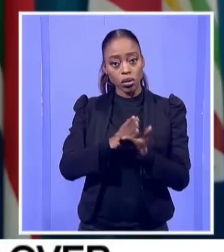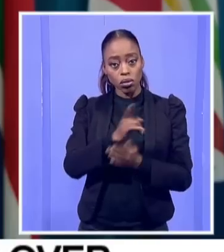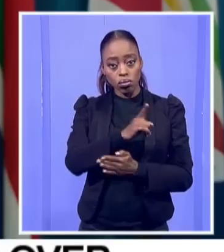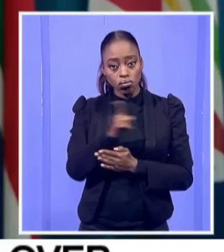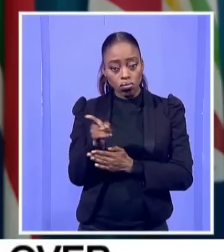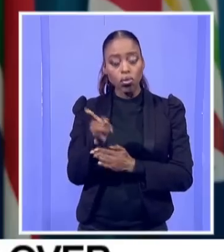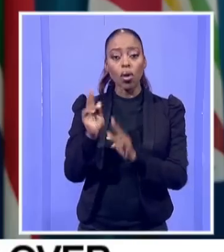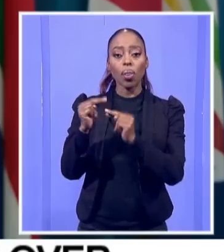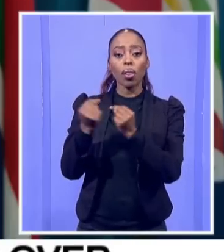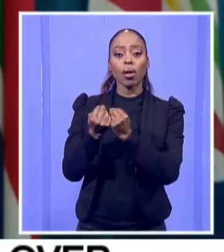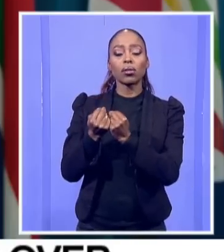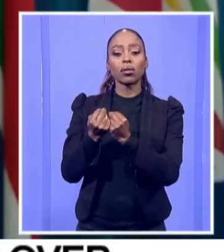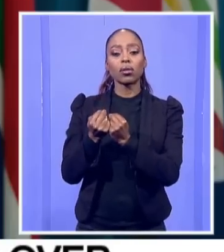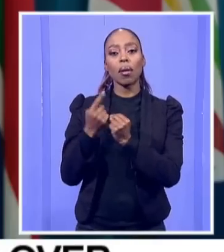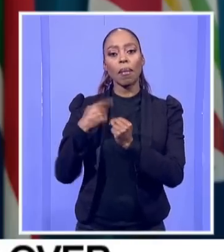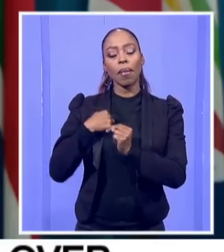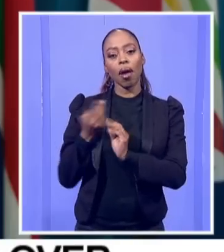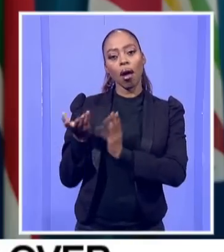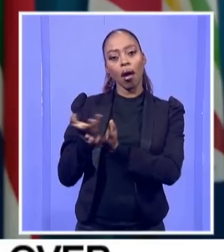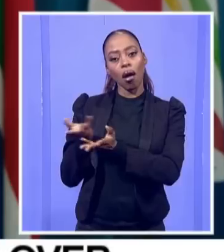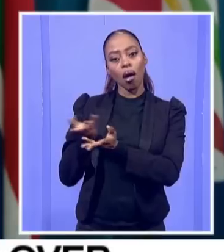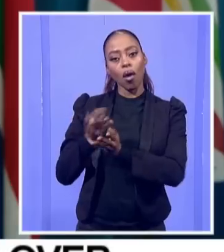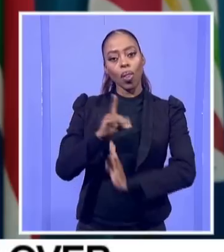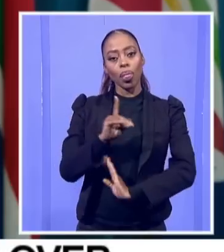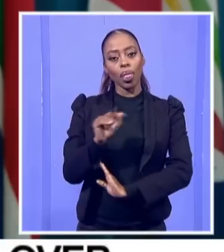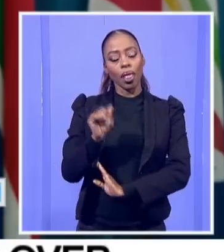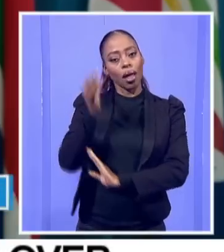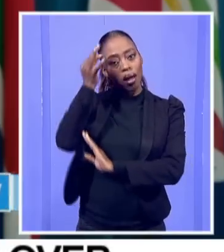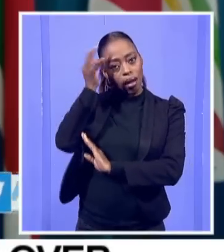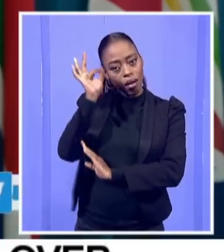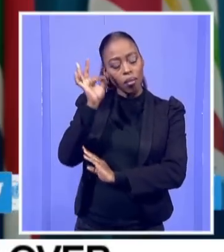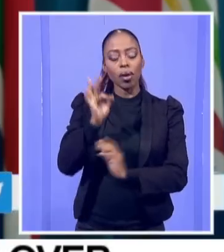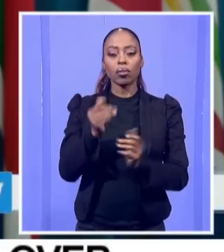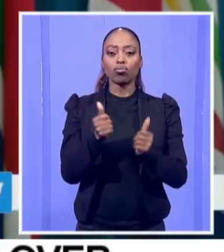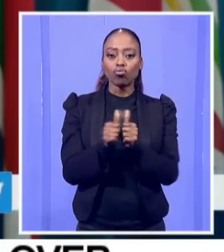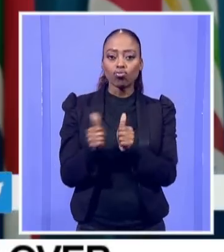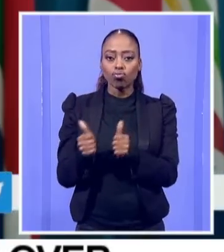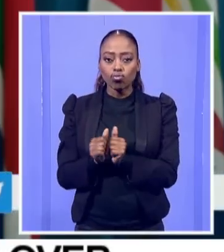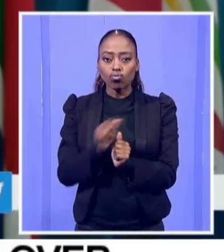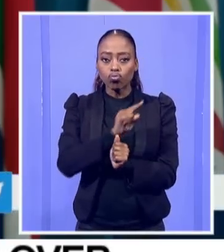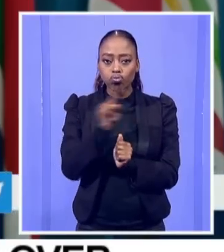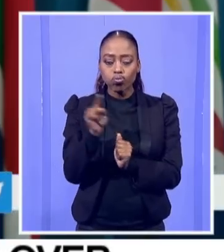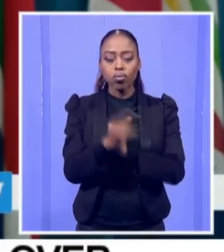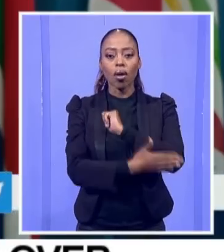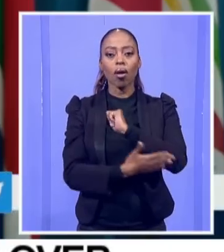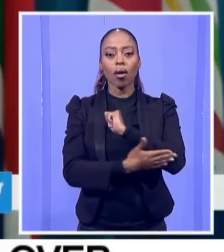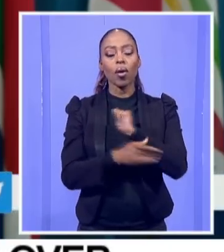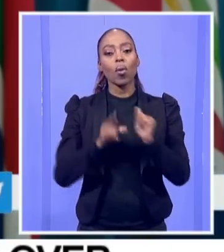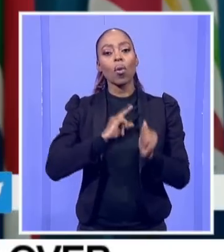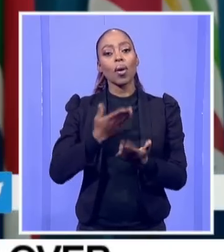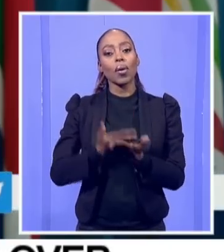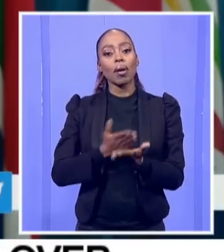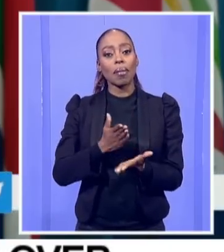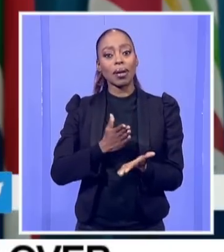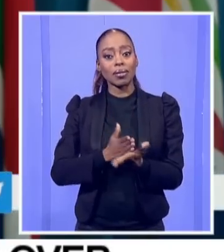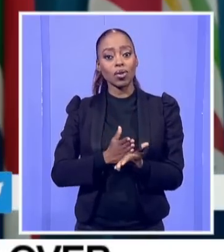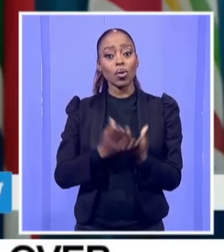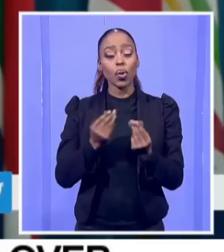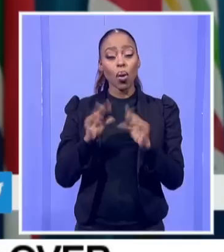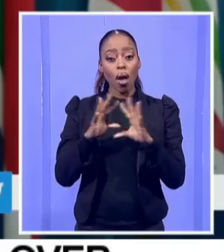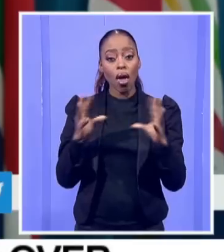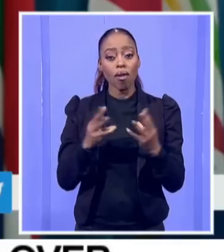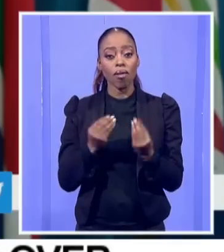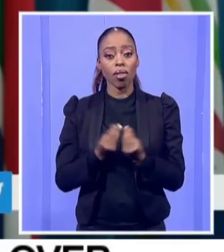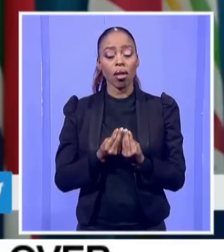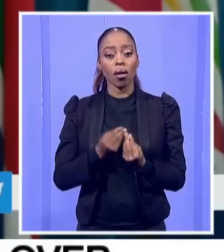that I will be liaising with DA governments and our coalition partners around the country to ensure that they are doing everything possible